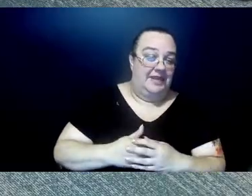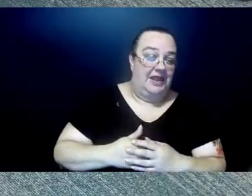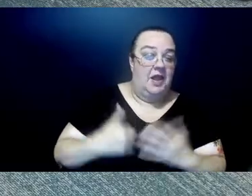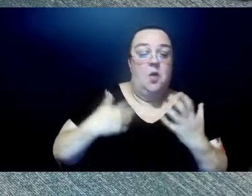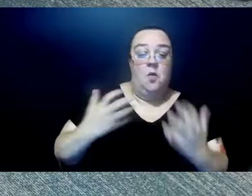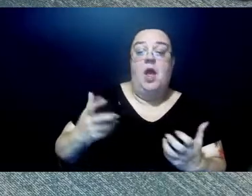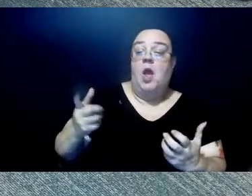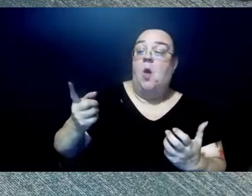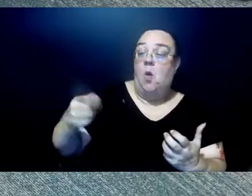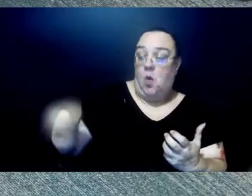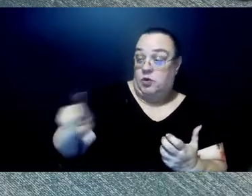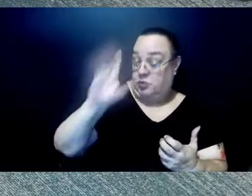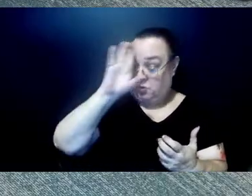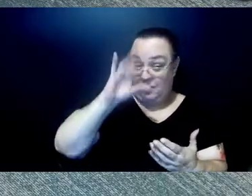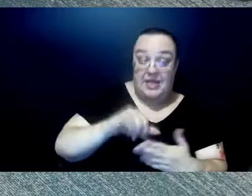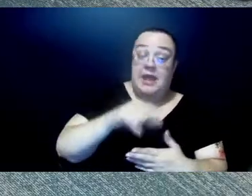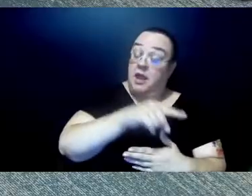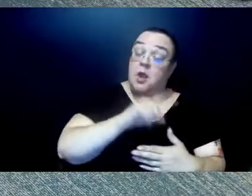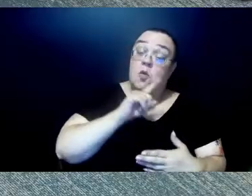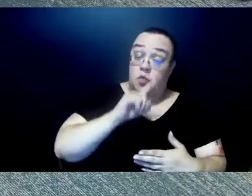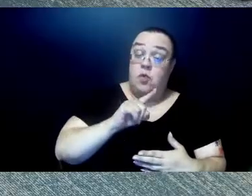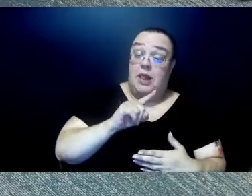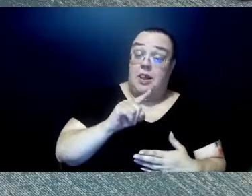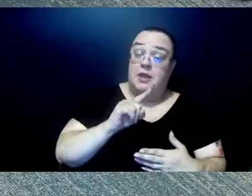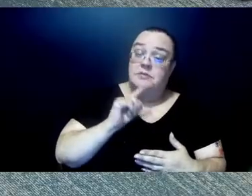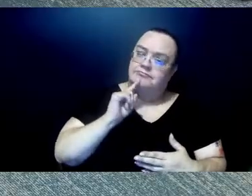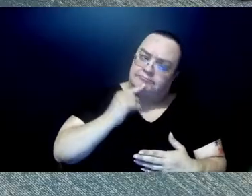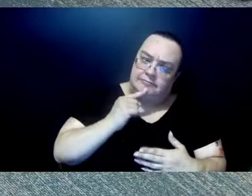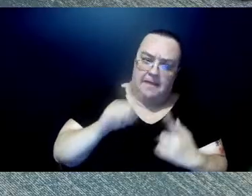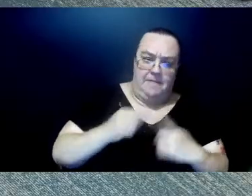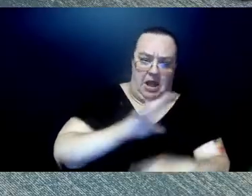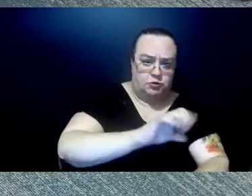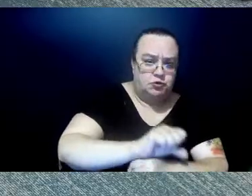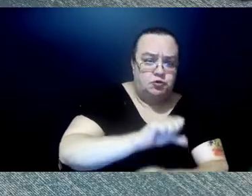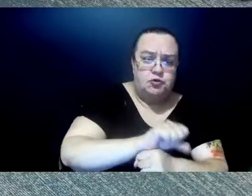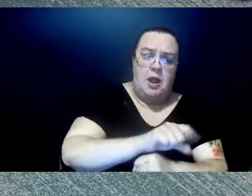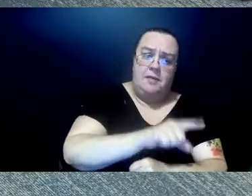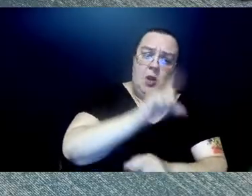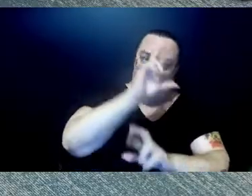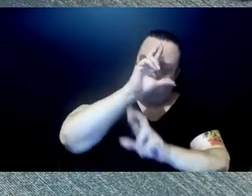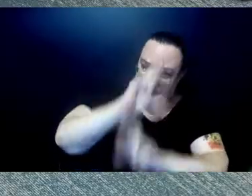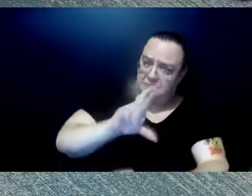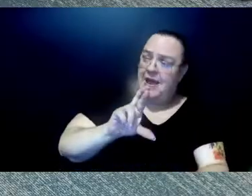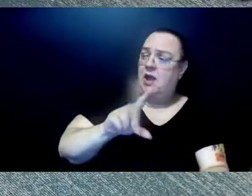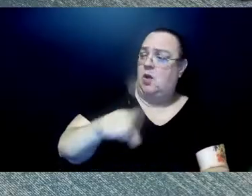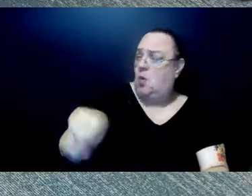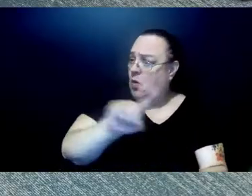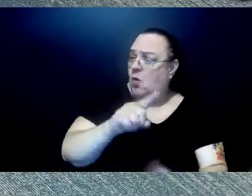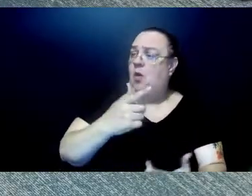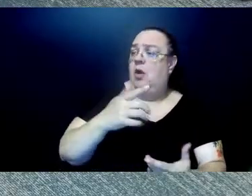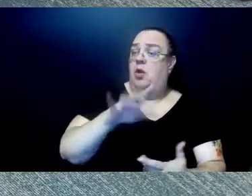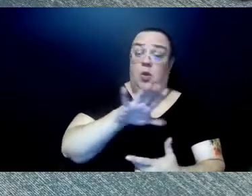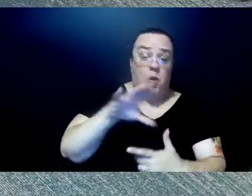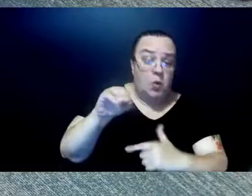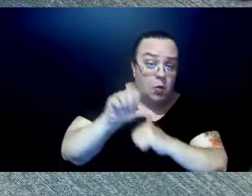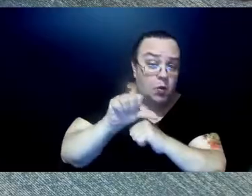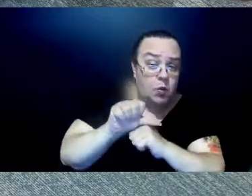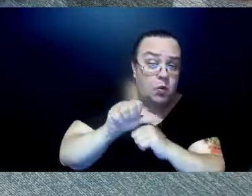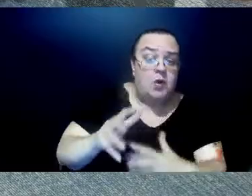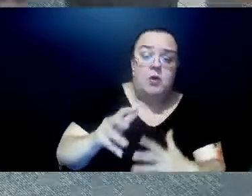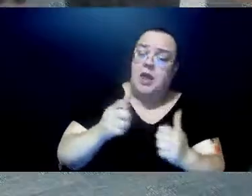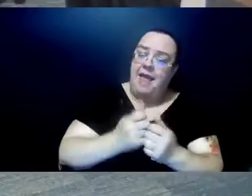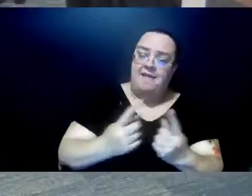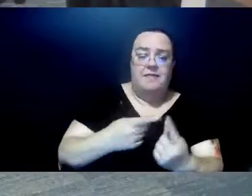guys to know that, like, he takes his job very seriously. He respects you guys, your coworkers, all of them. He just